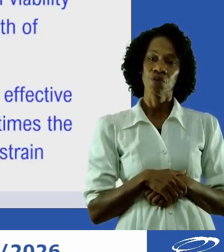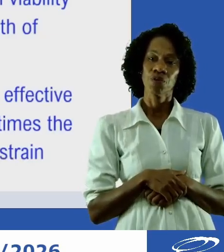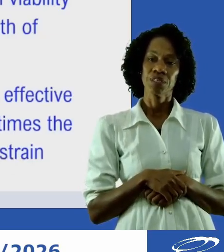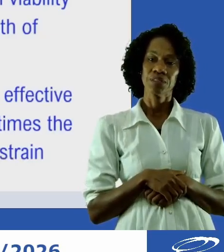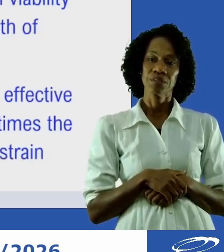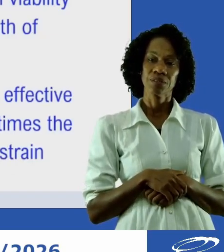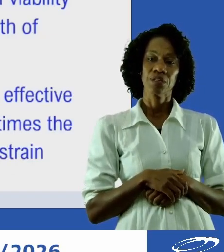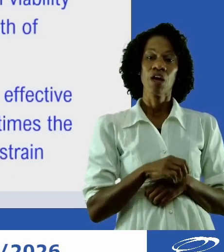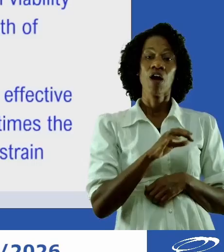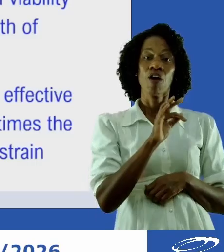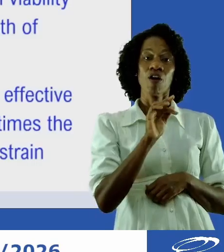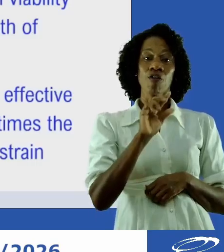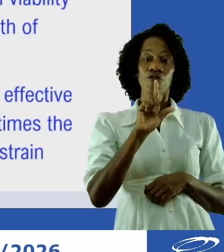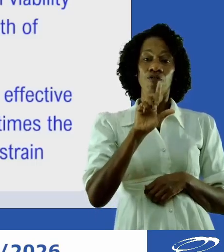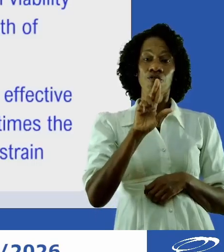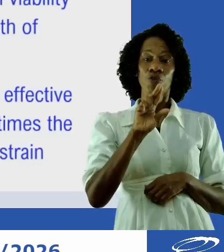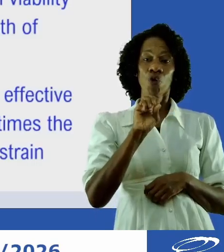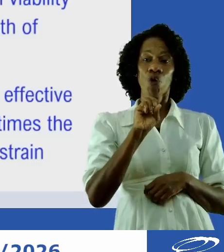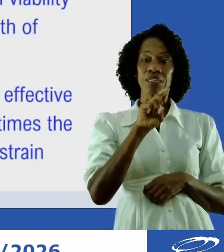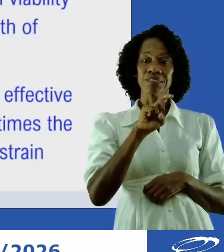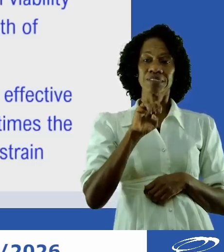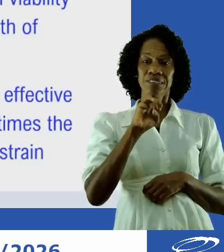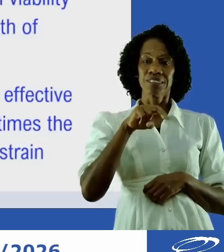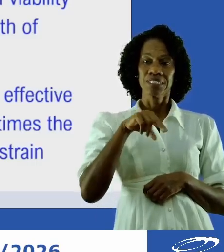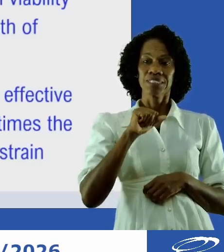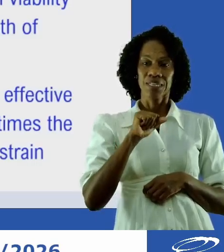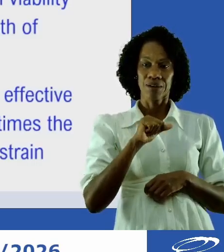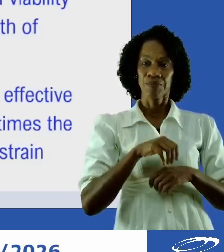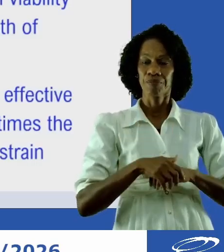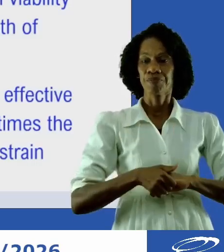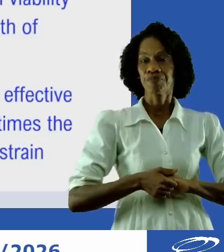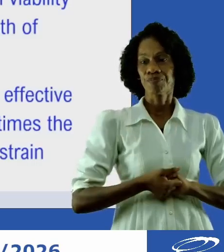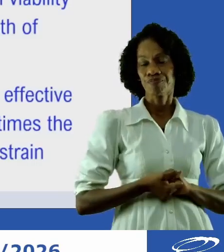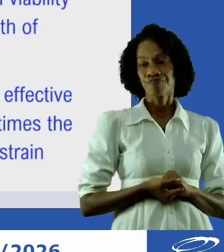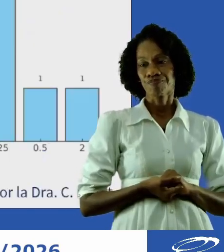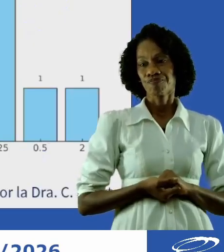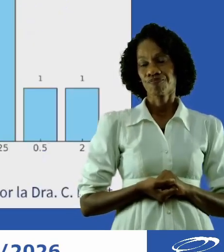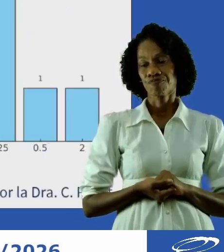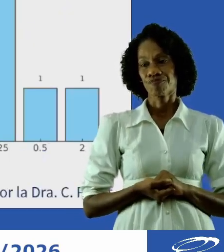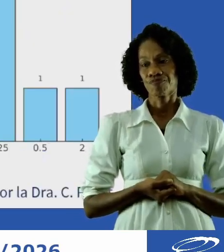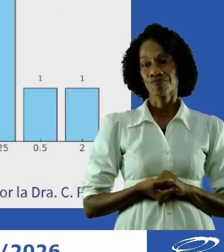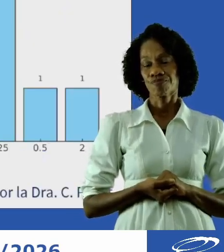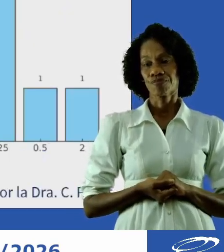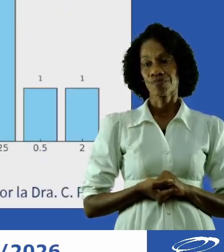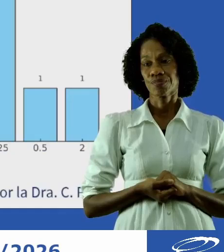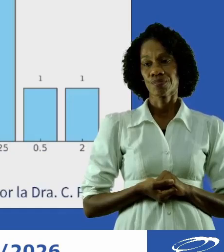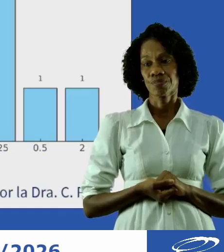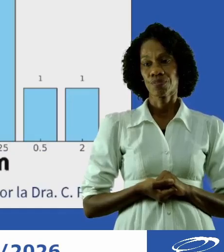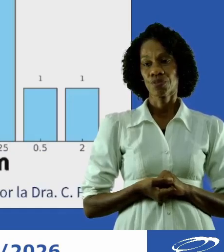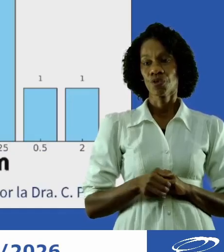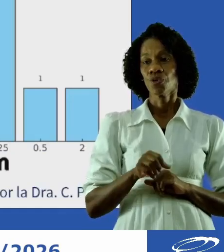rifampin. And the advantage, it's not only that it's the most potent anti-staphylococcal